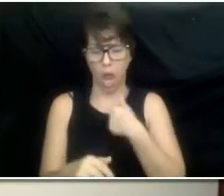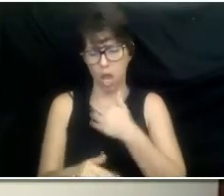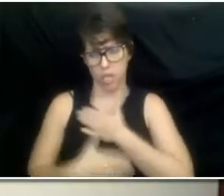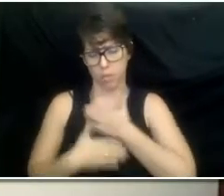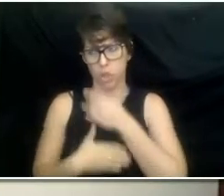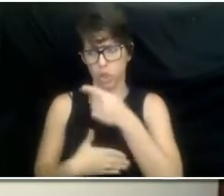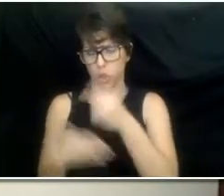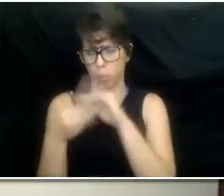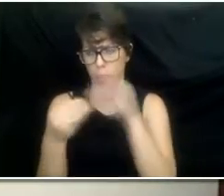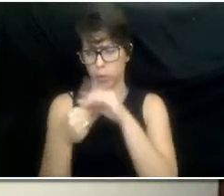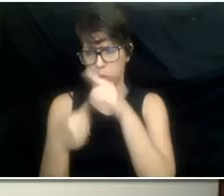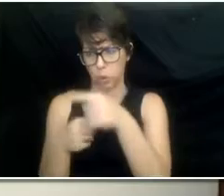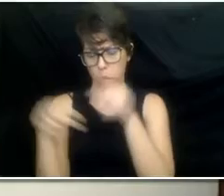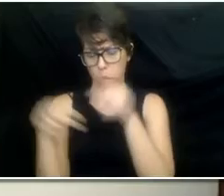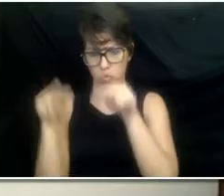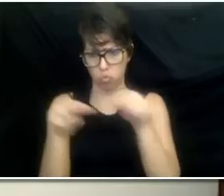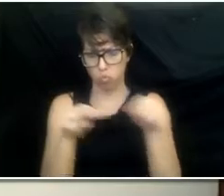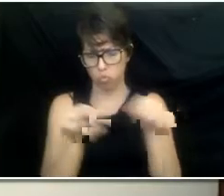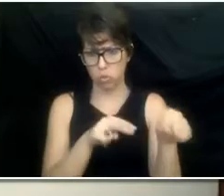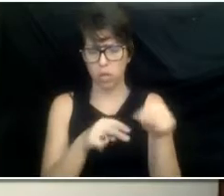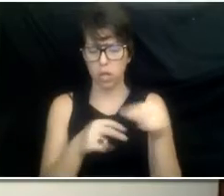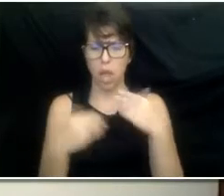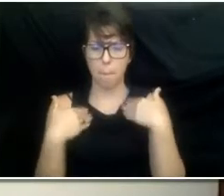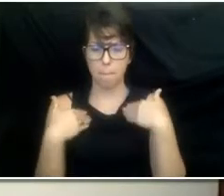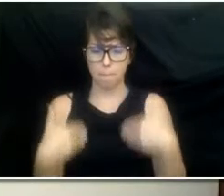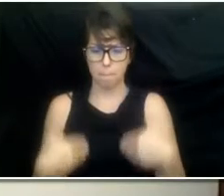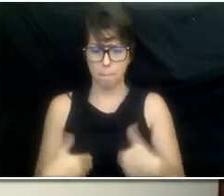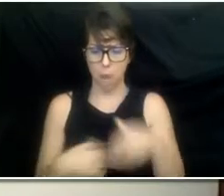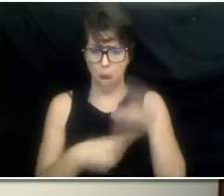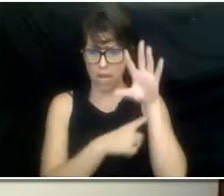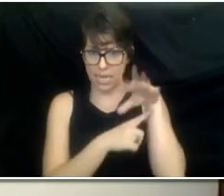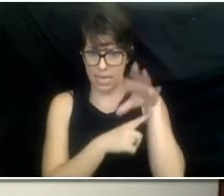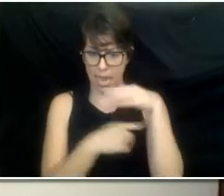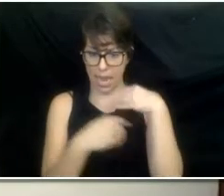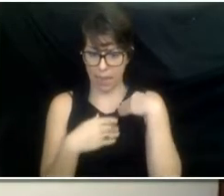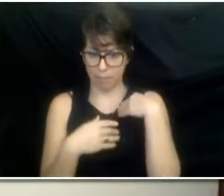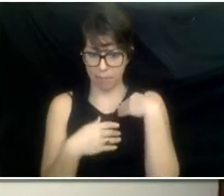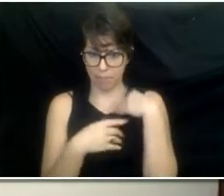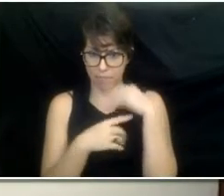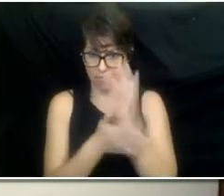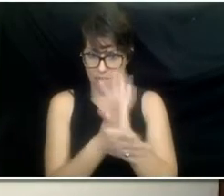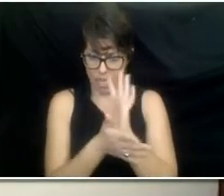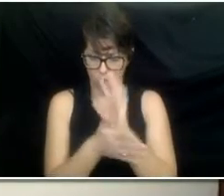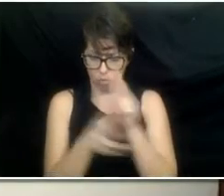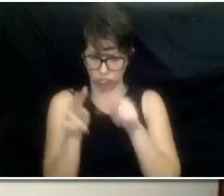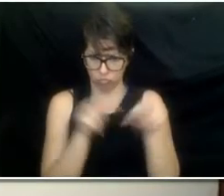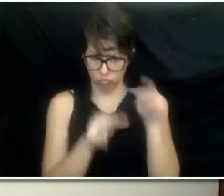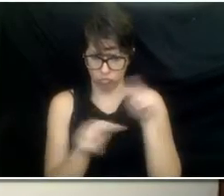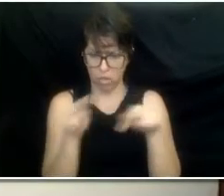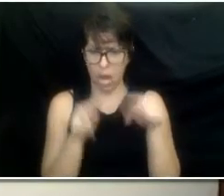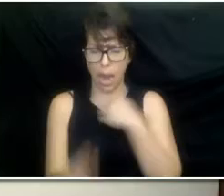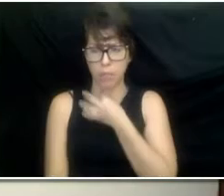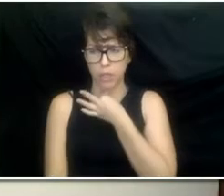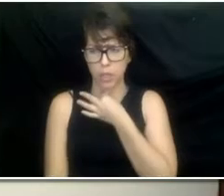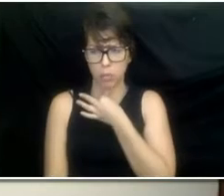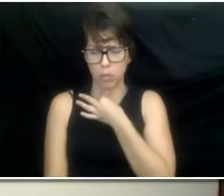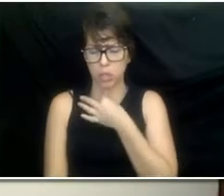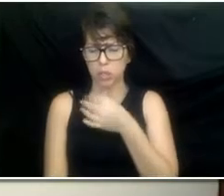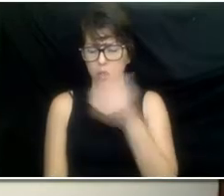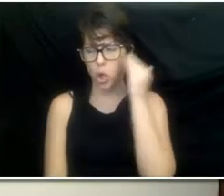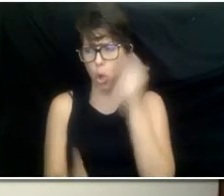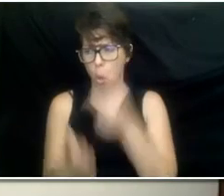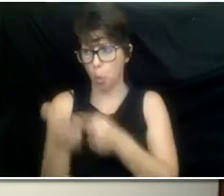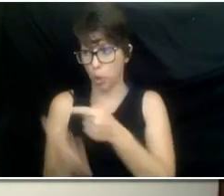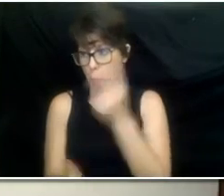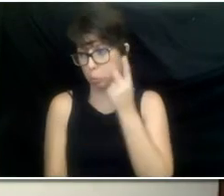respons responding to the jobs and they are handling them properly and if there is an arrest to be made they are making the arrest